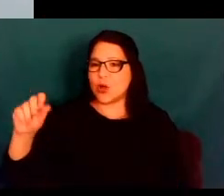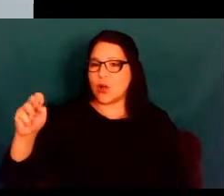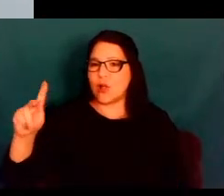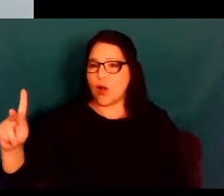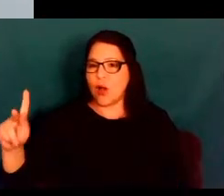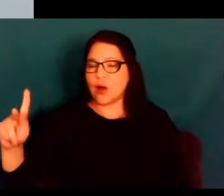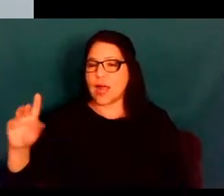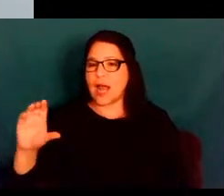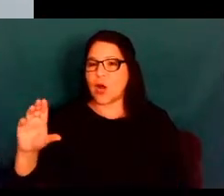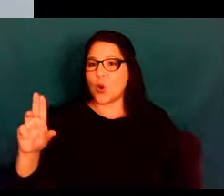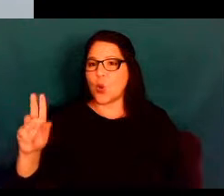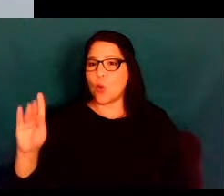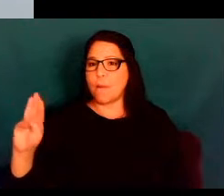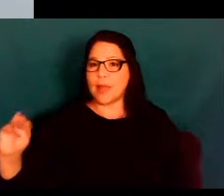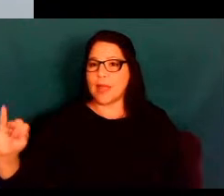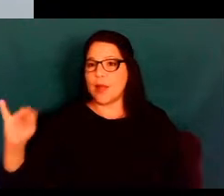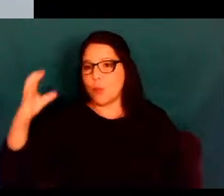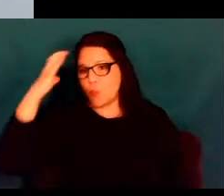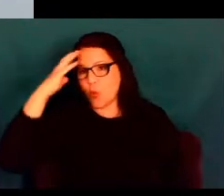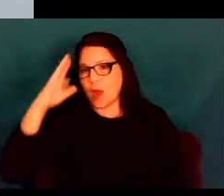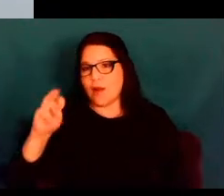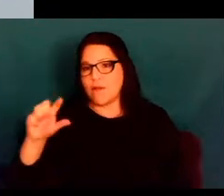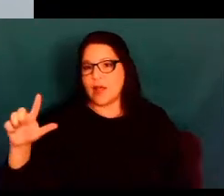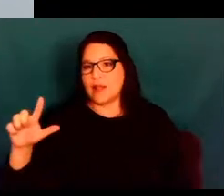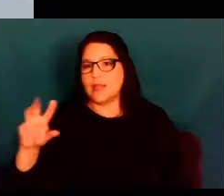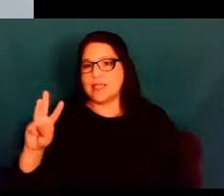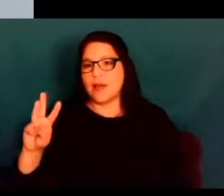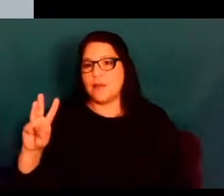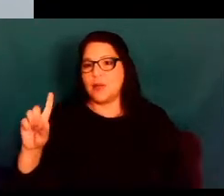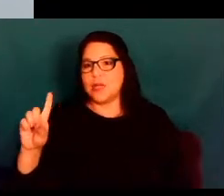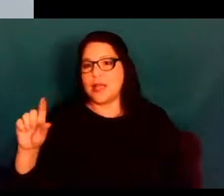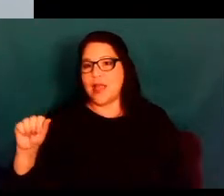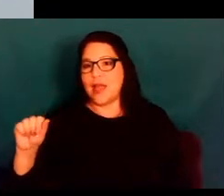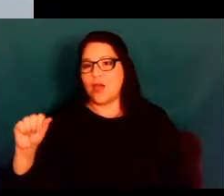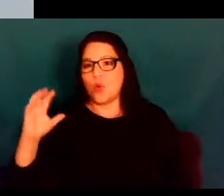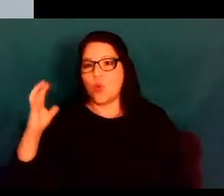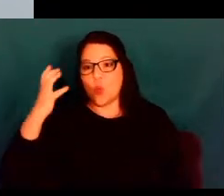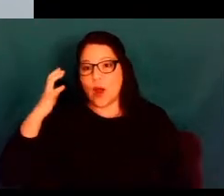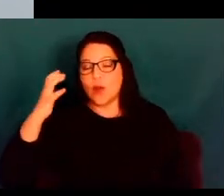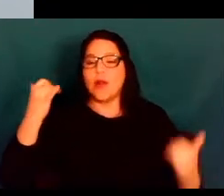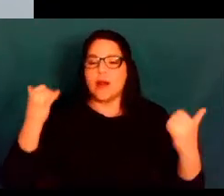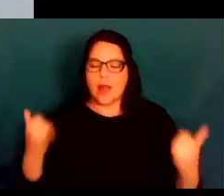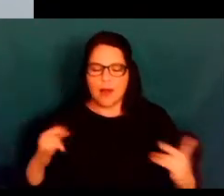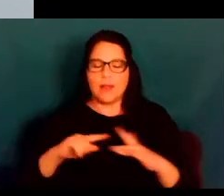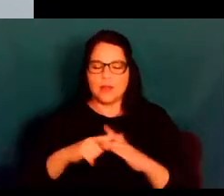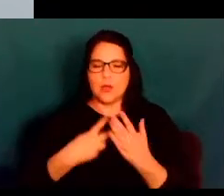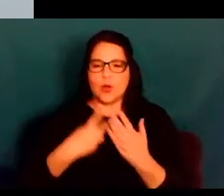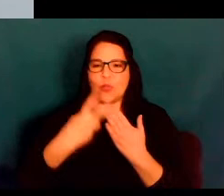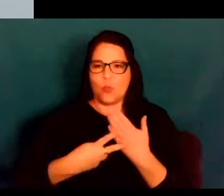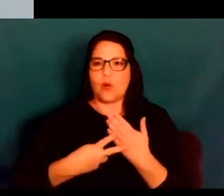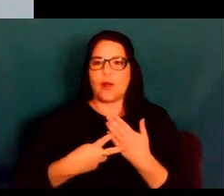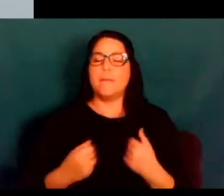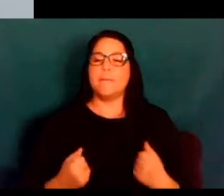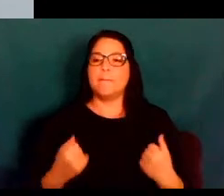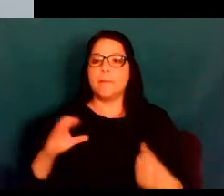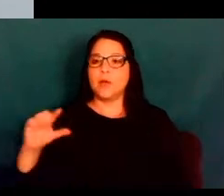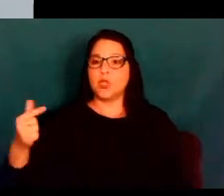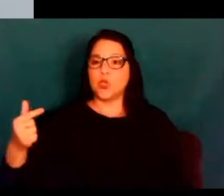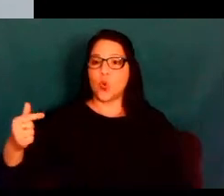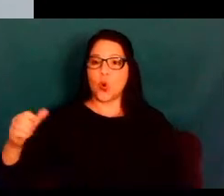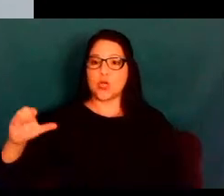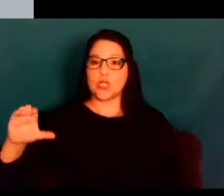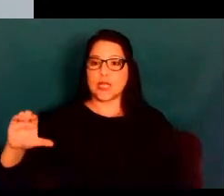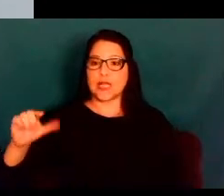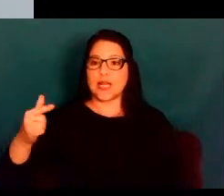and Kumi at Brainville Arts on WDNA Radio. Now, let's get this program started. George Clinton is